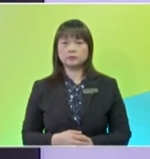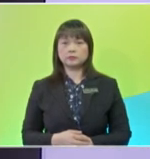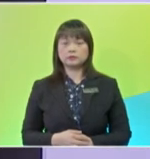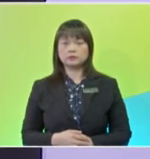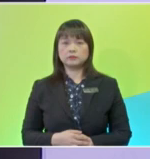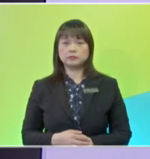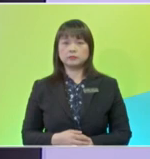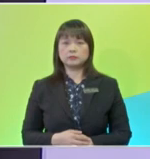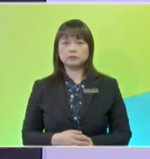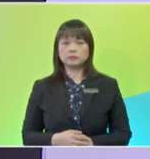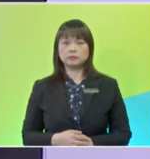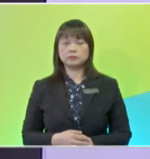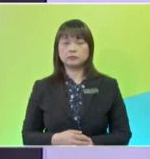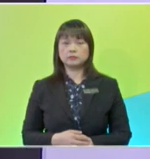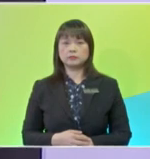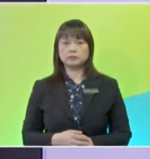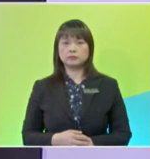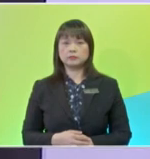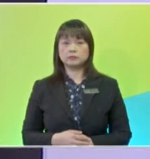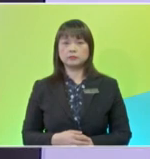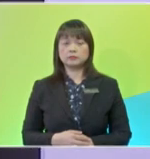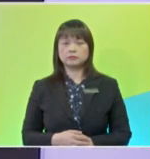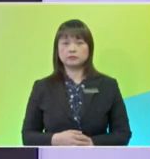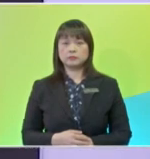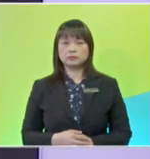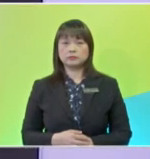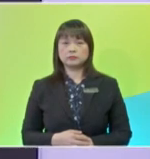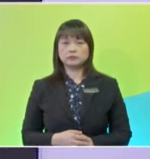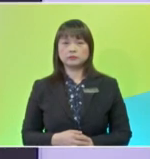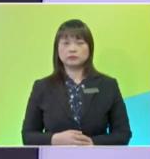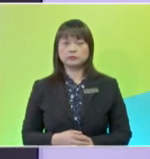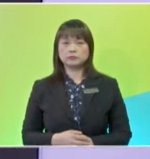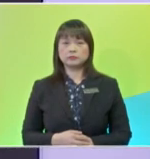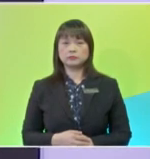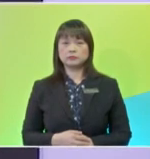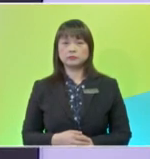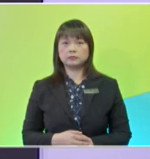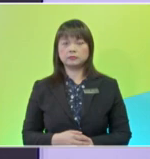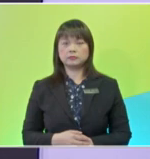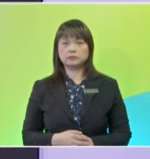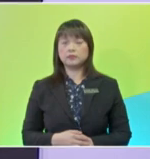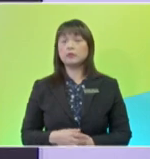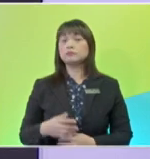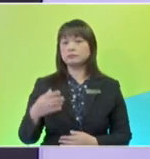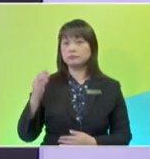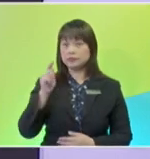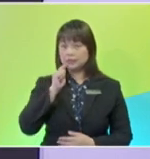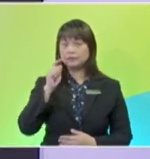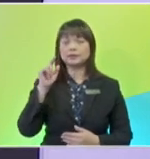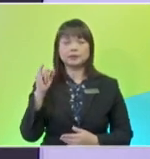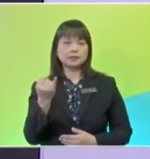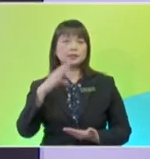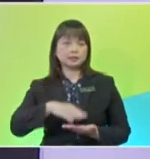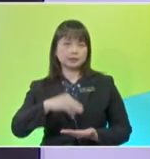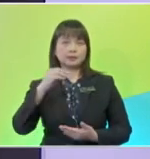side. Not there. Okay, this one. Yes. Okay. I just learned, so apologies on the Okay, finally mistake. The